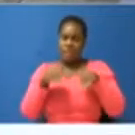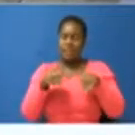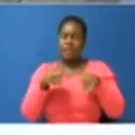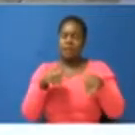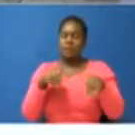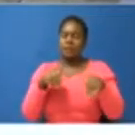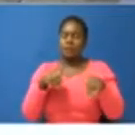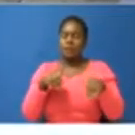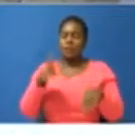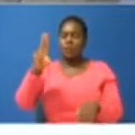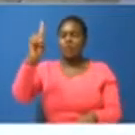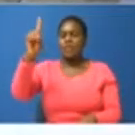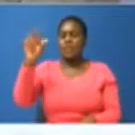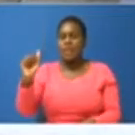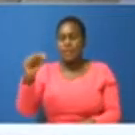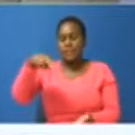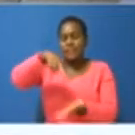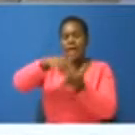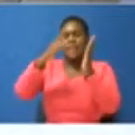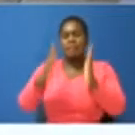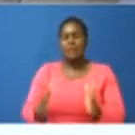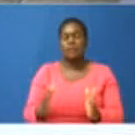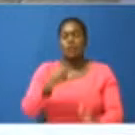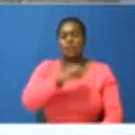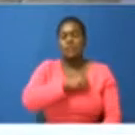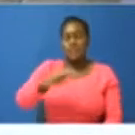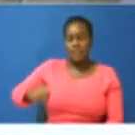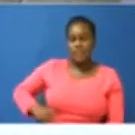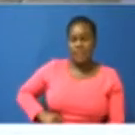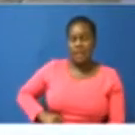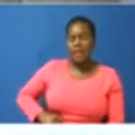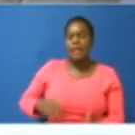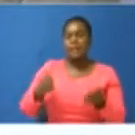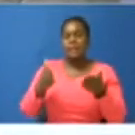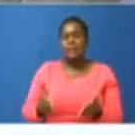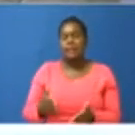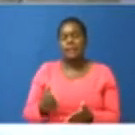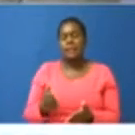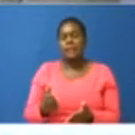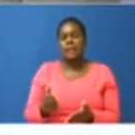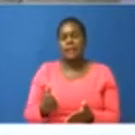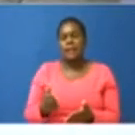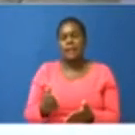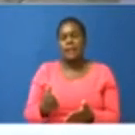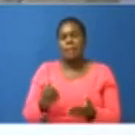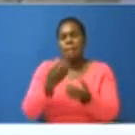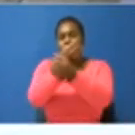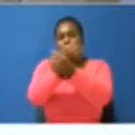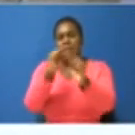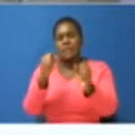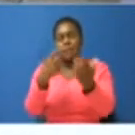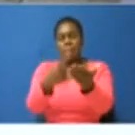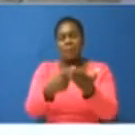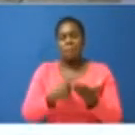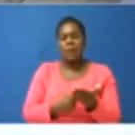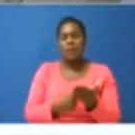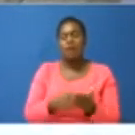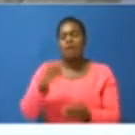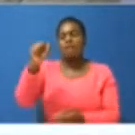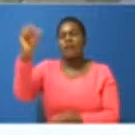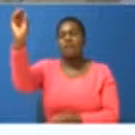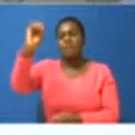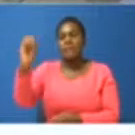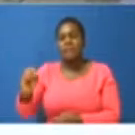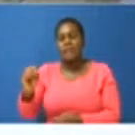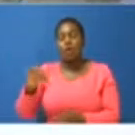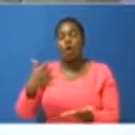arrival of the uda candidate johnson remember it is a two person debate both of them having polled five percent